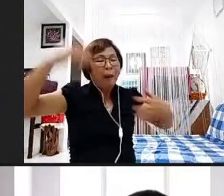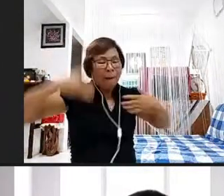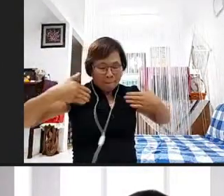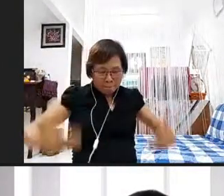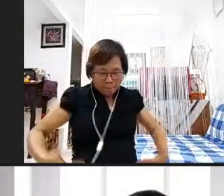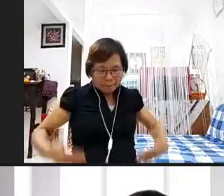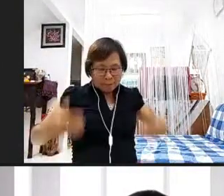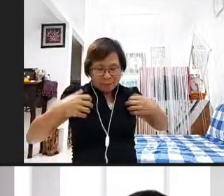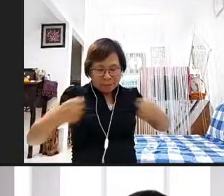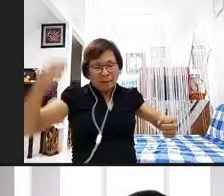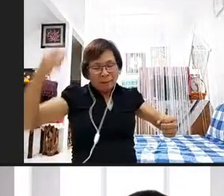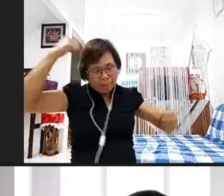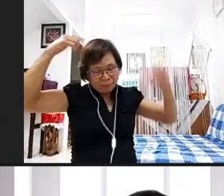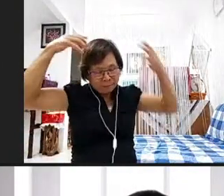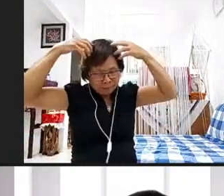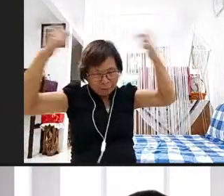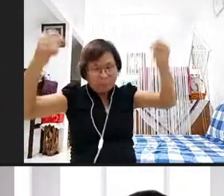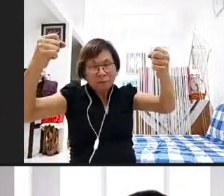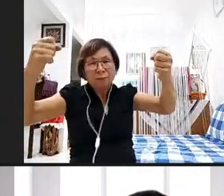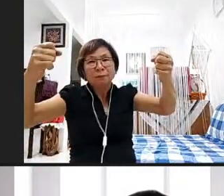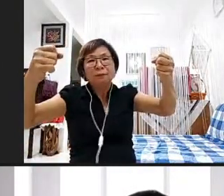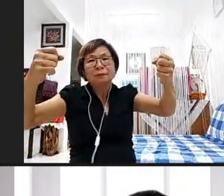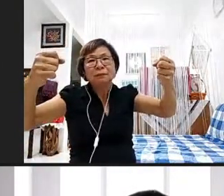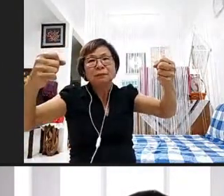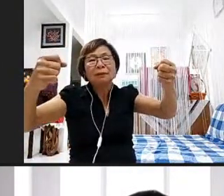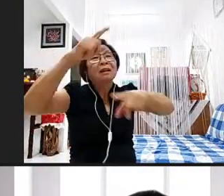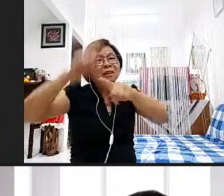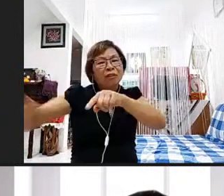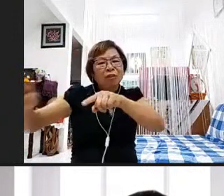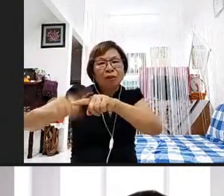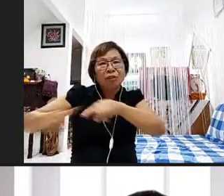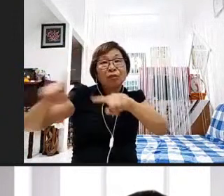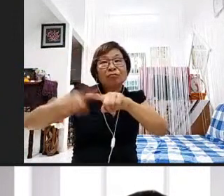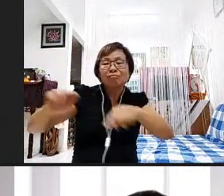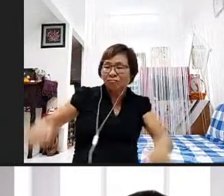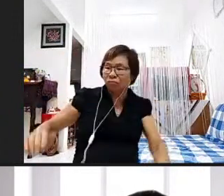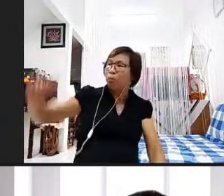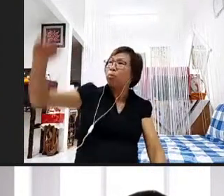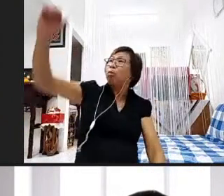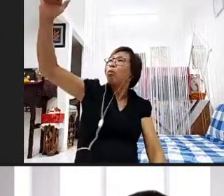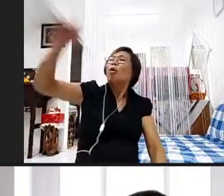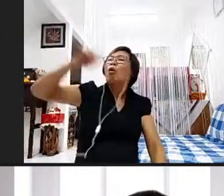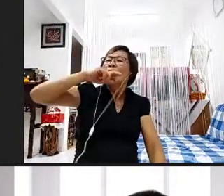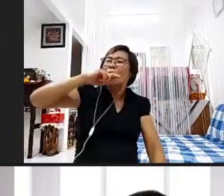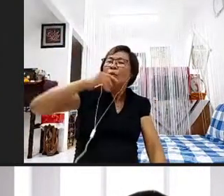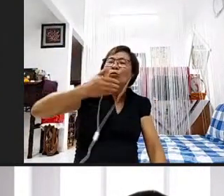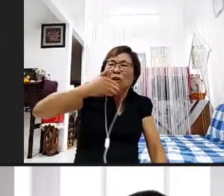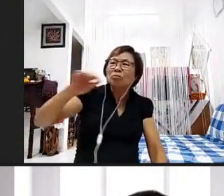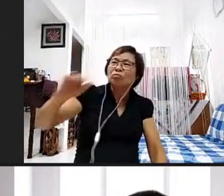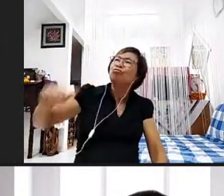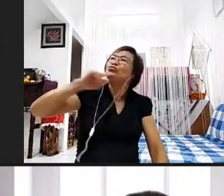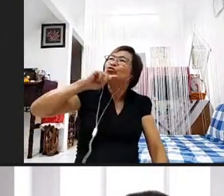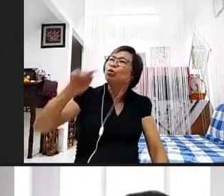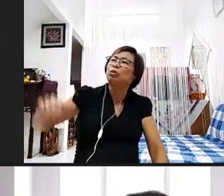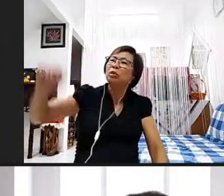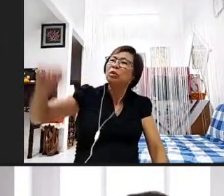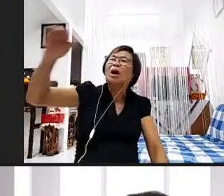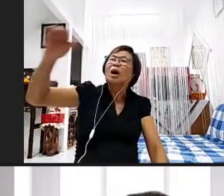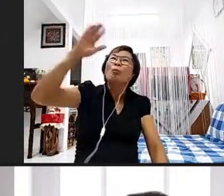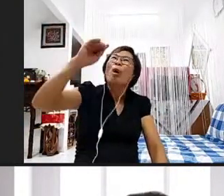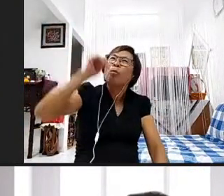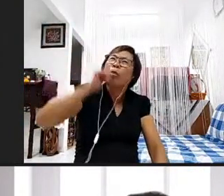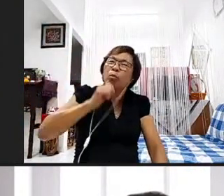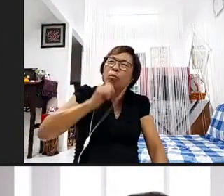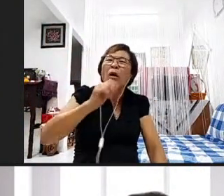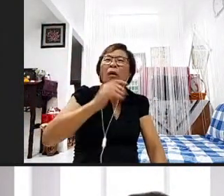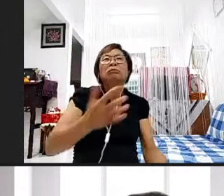impact across different age group and gender? So age group and gender. And out of this, who